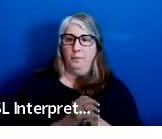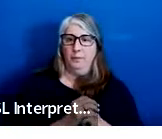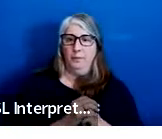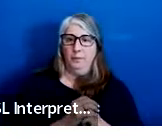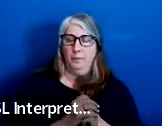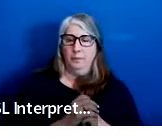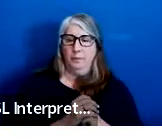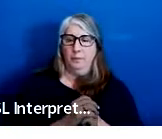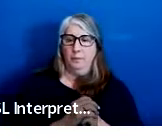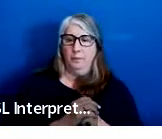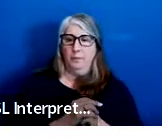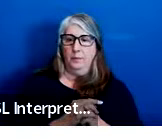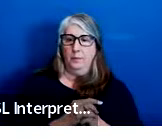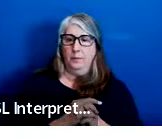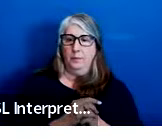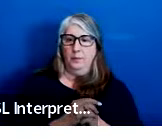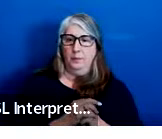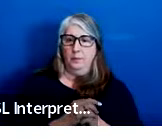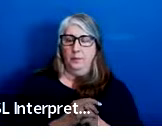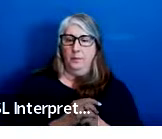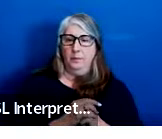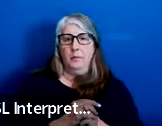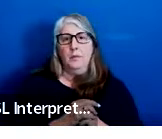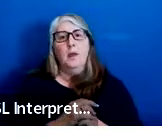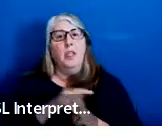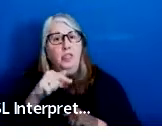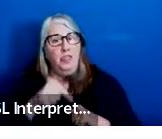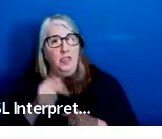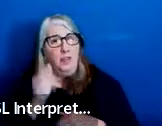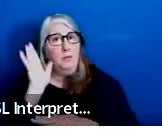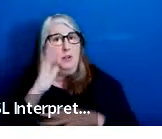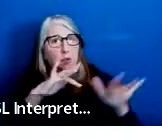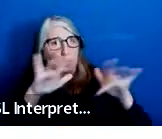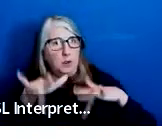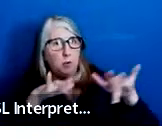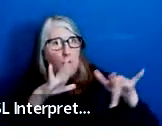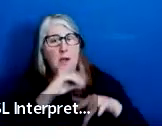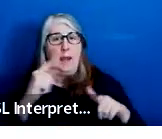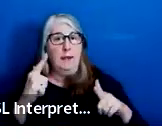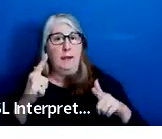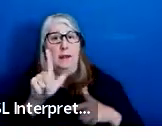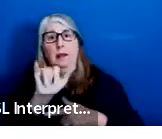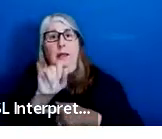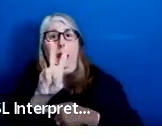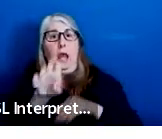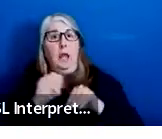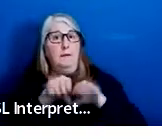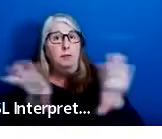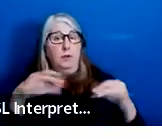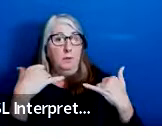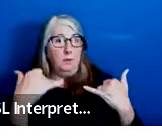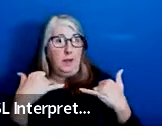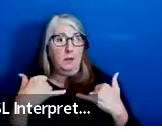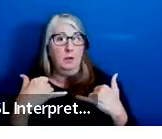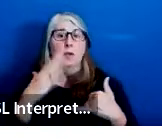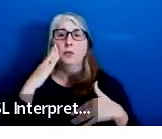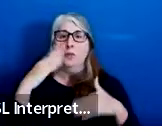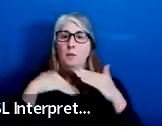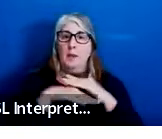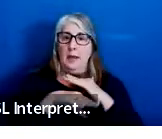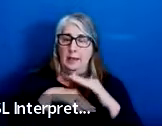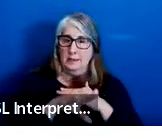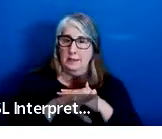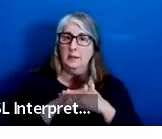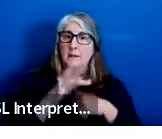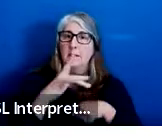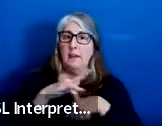The presentation is being recorded and it is being live streamed. So there will be access available to it once